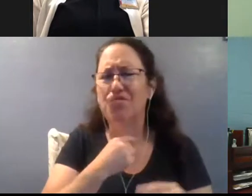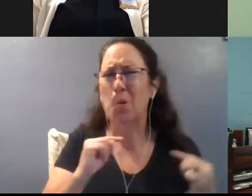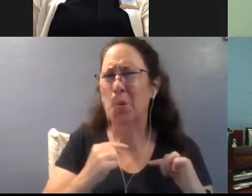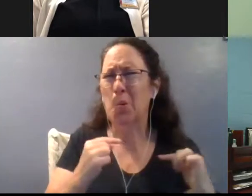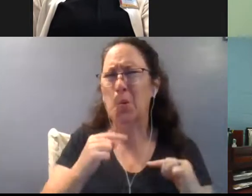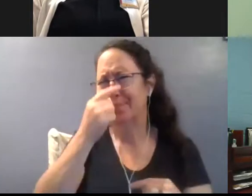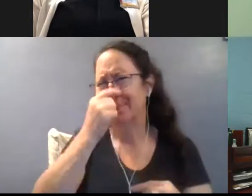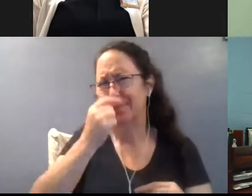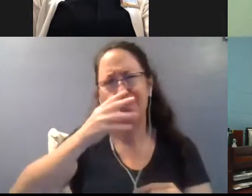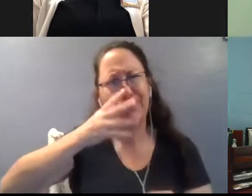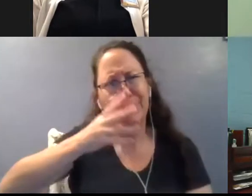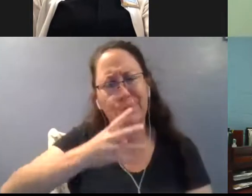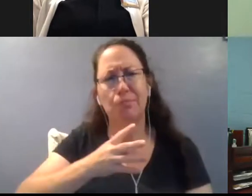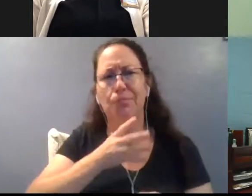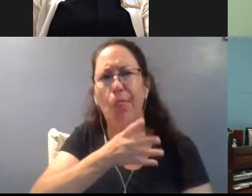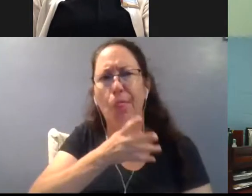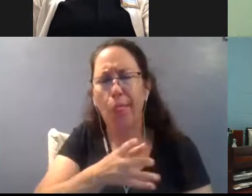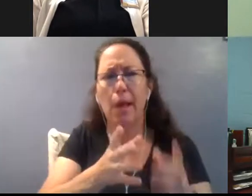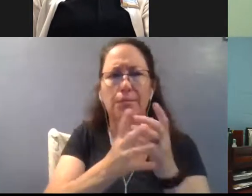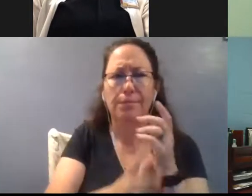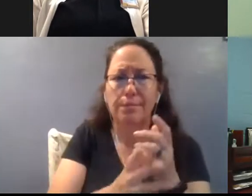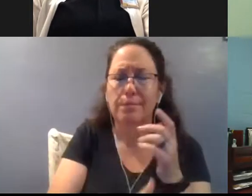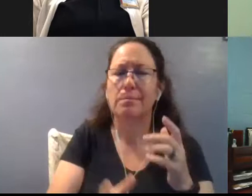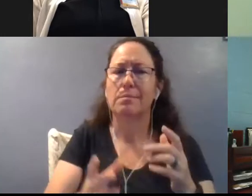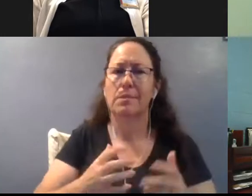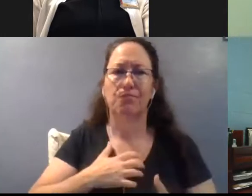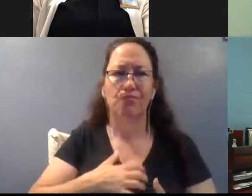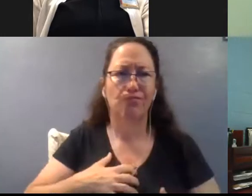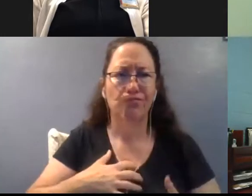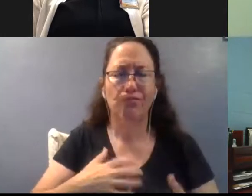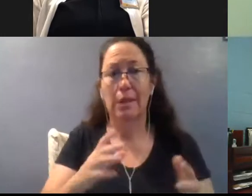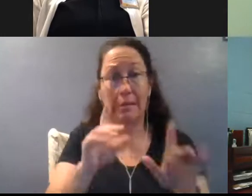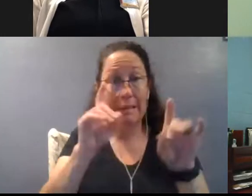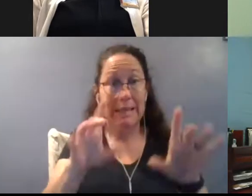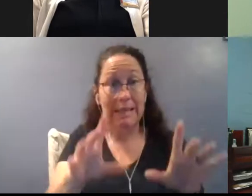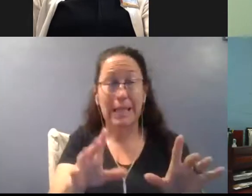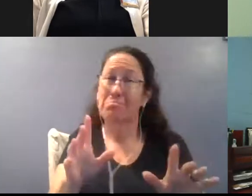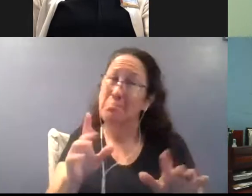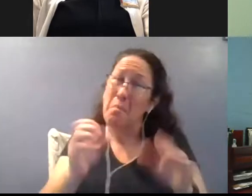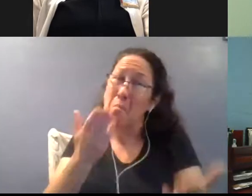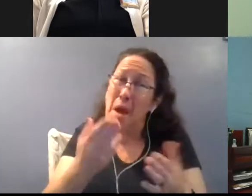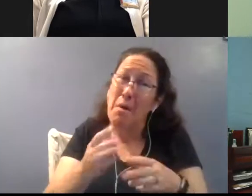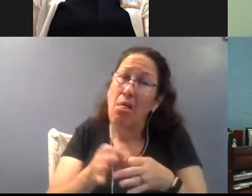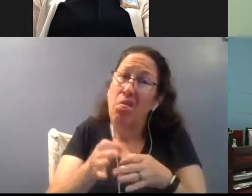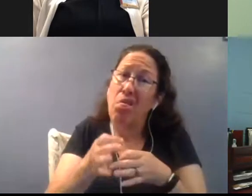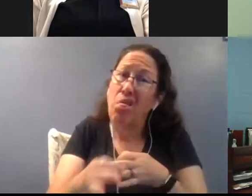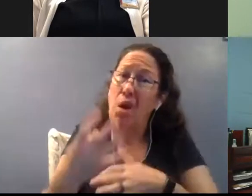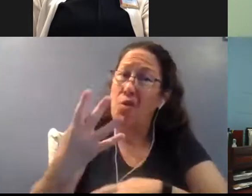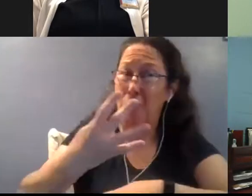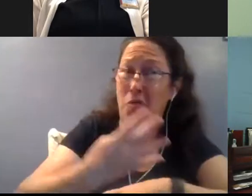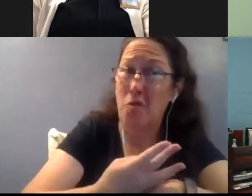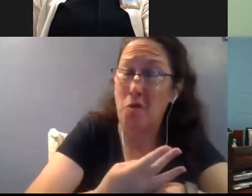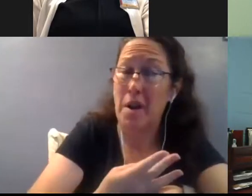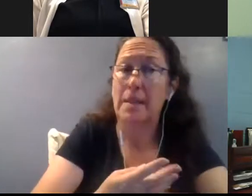nose, nausea, vomiting, and diarrhea. Test results will be up to 4 days to be reported, and patients will